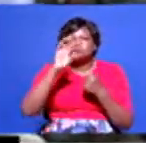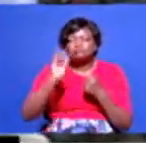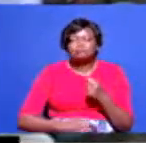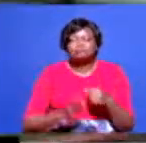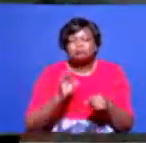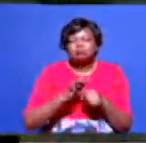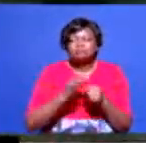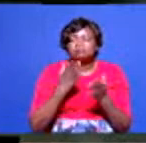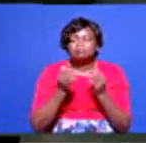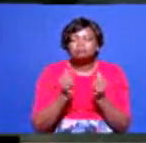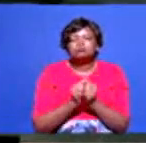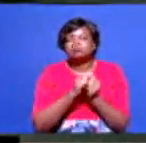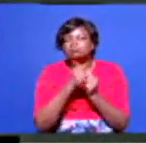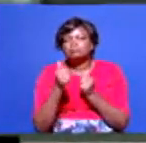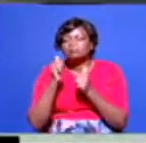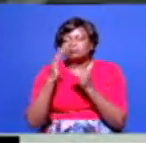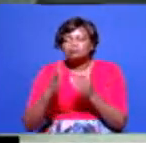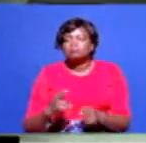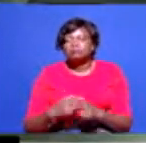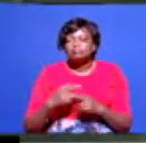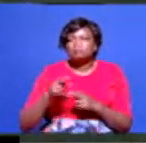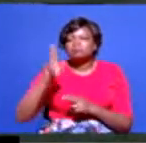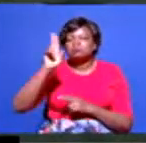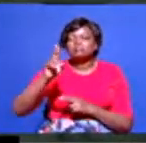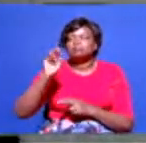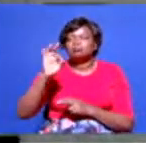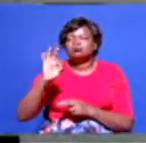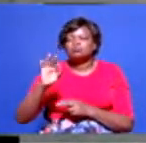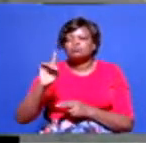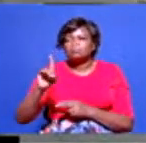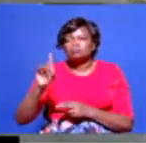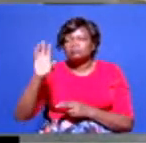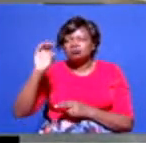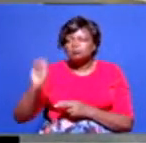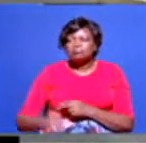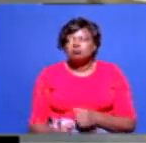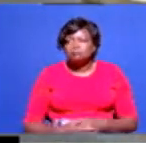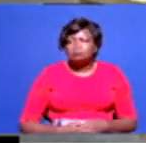his competitor Uhuru Kenyatta's 31%.